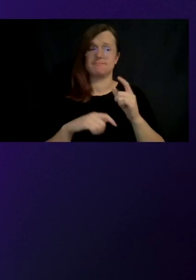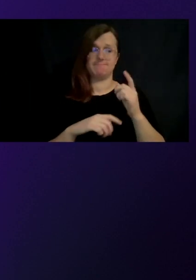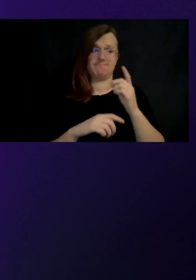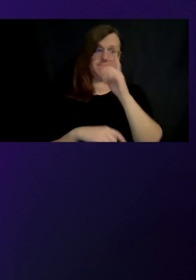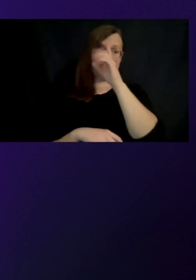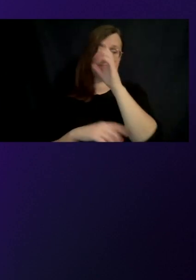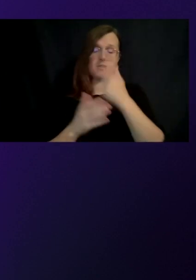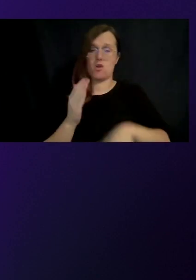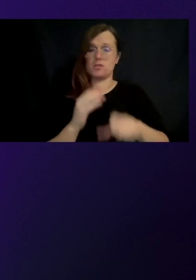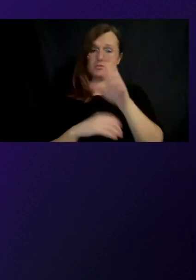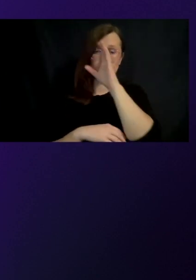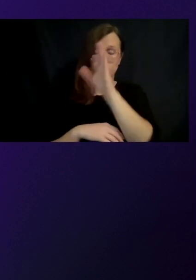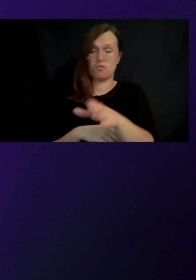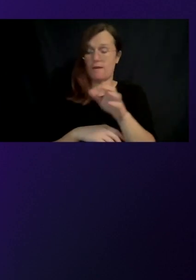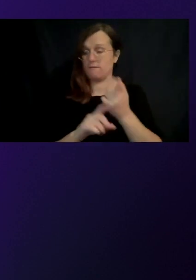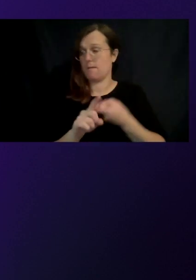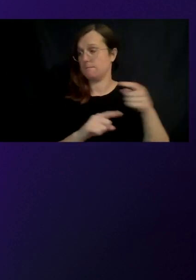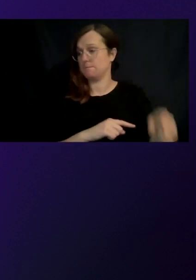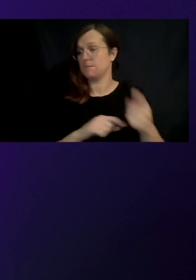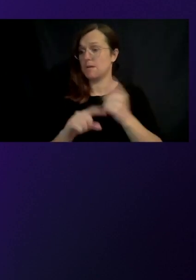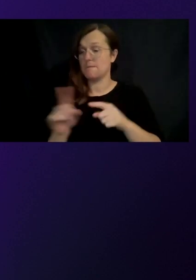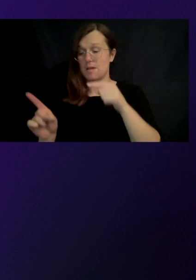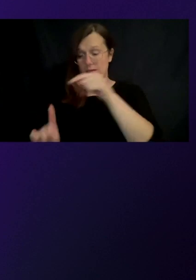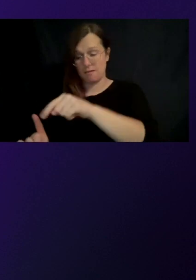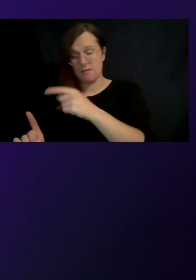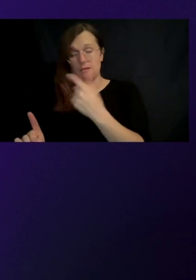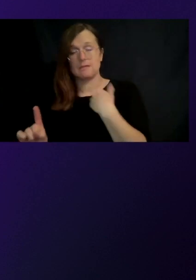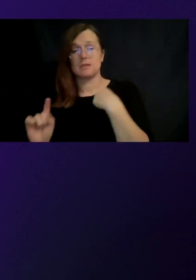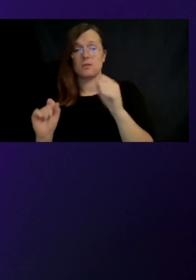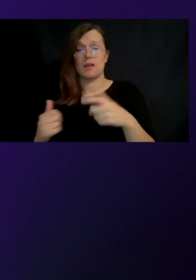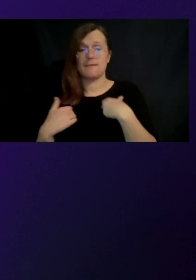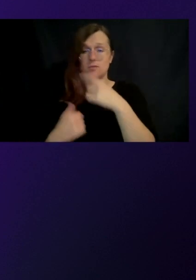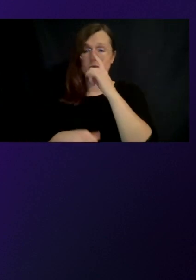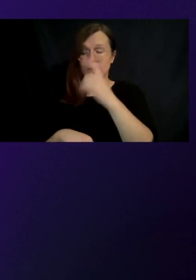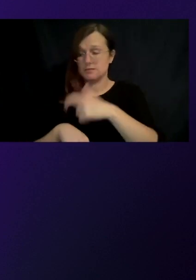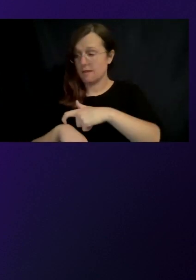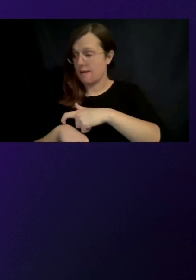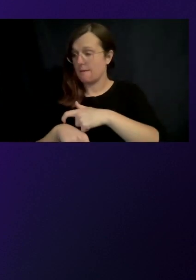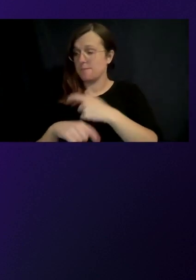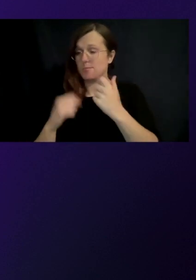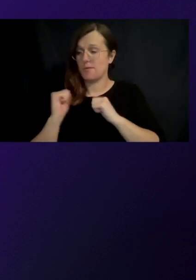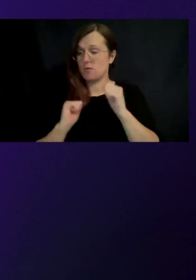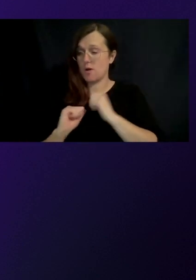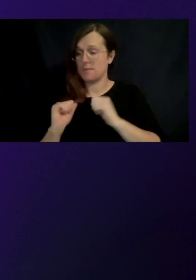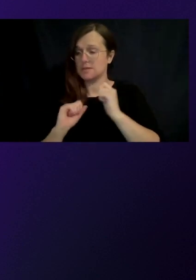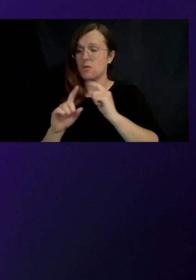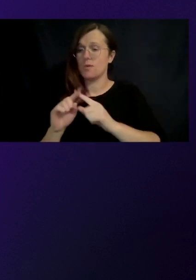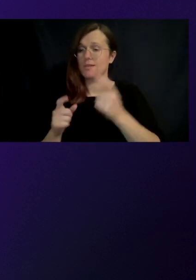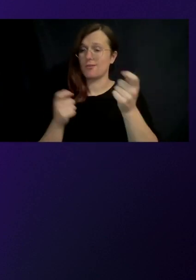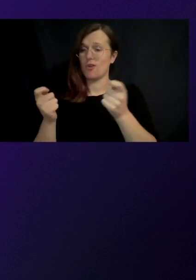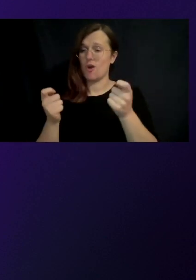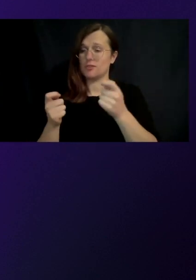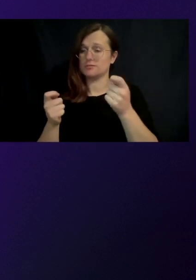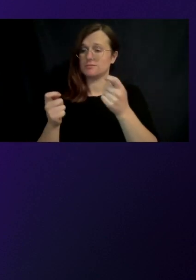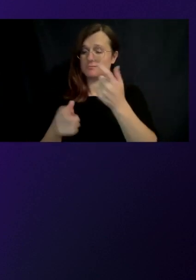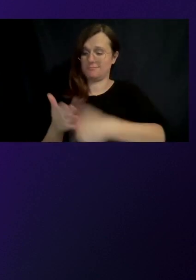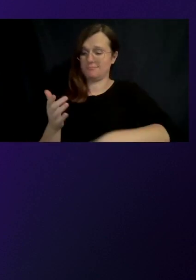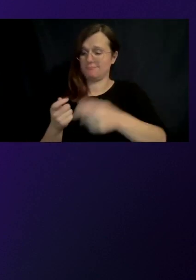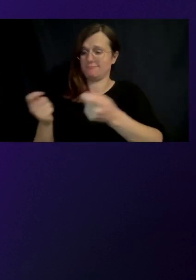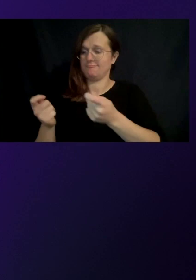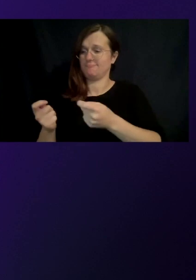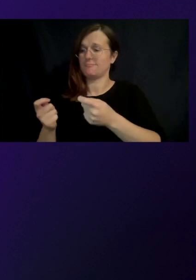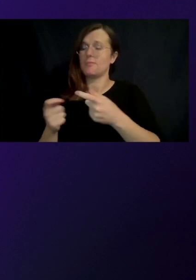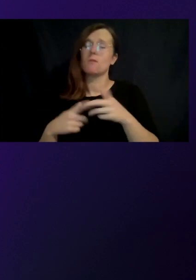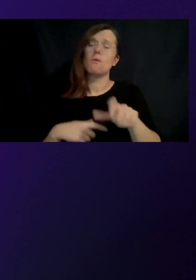Inf2, you can get the real-time performance you want while keeping the costs under control. What are some of the other ways to